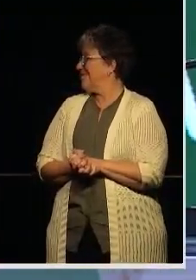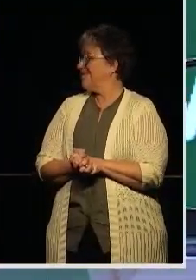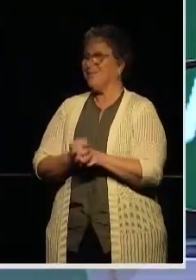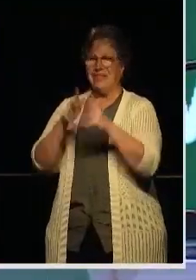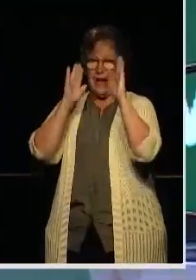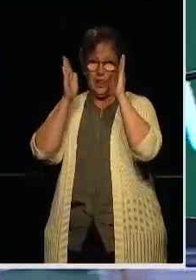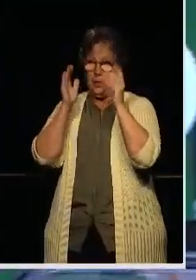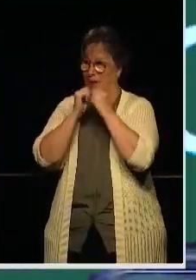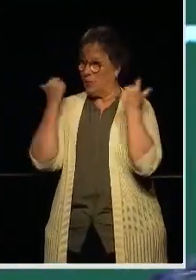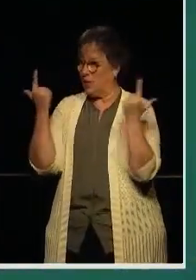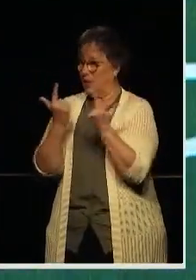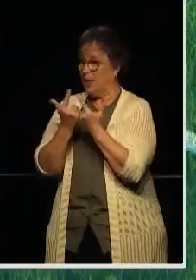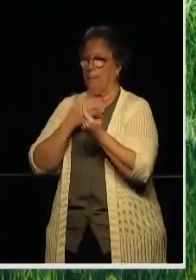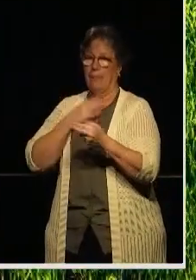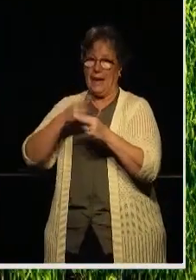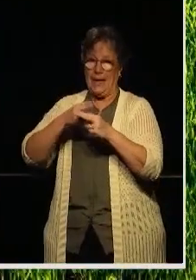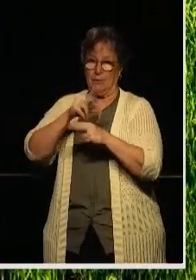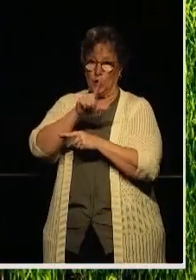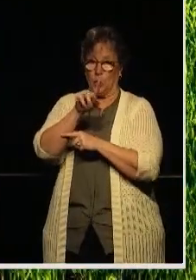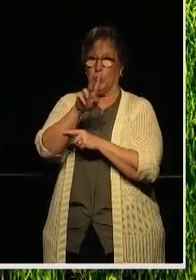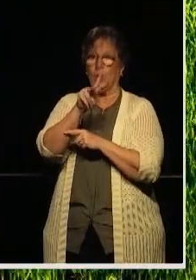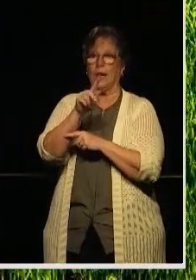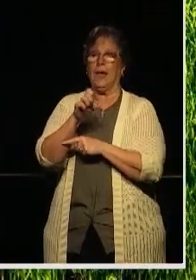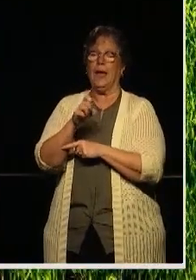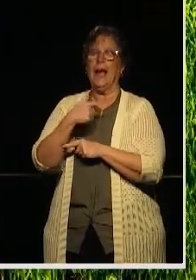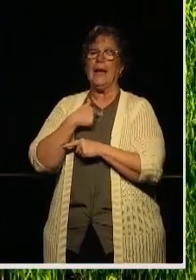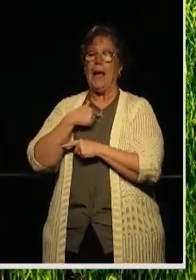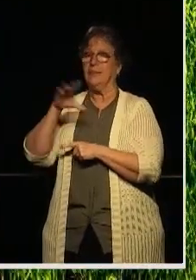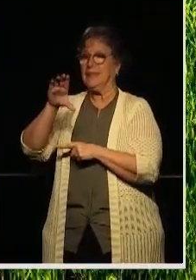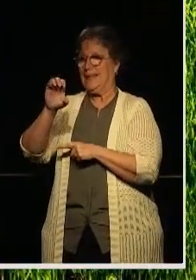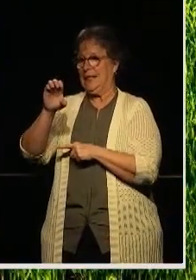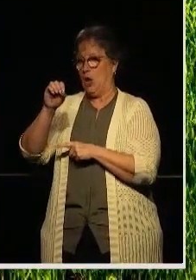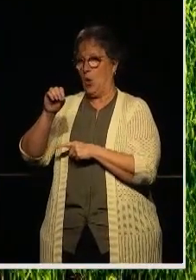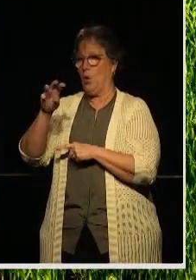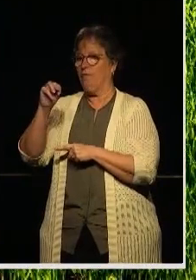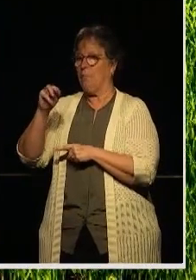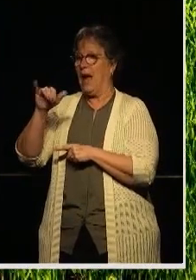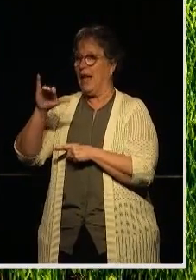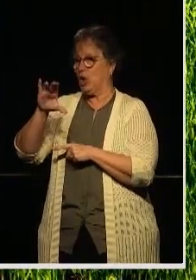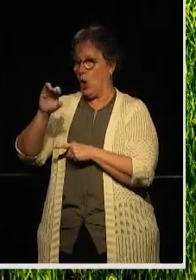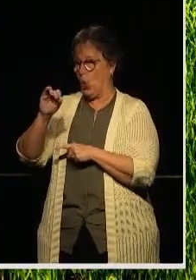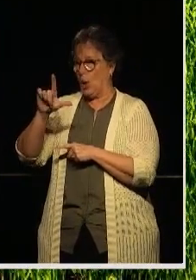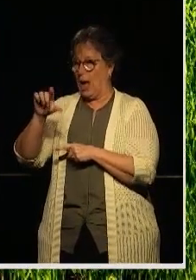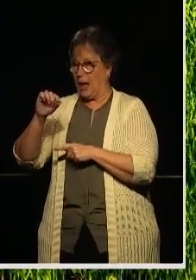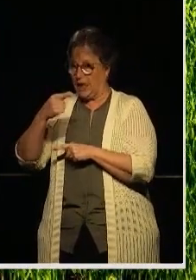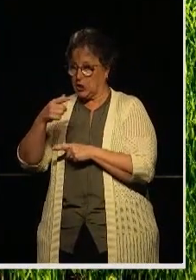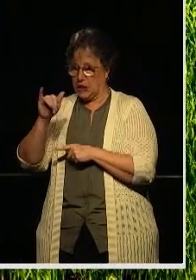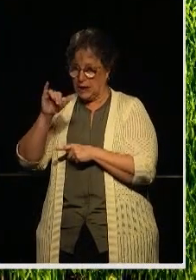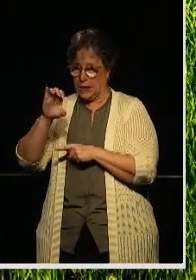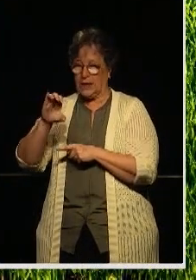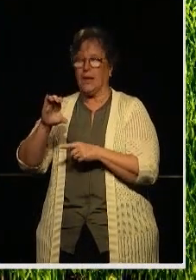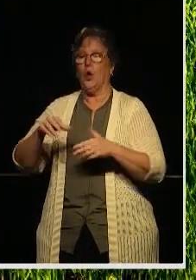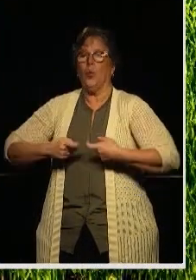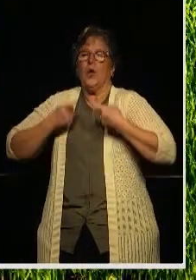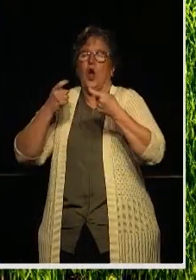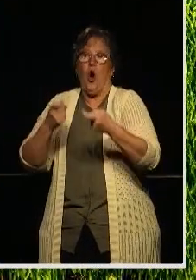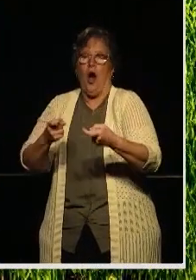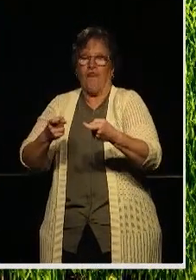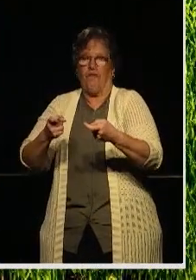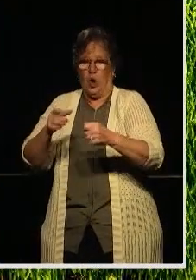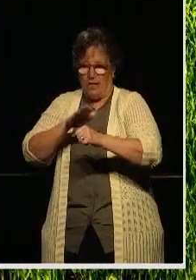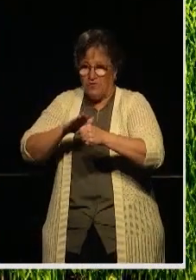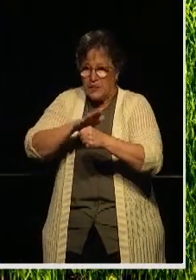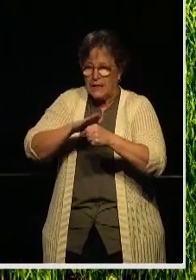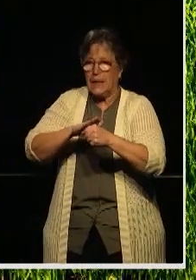Hello, everyone. My name is Luke, and I'm the CEO of MycoLogic. We offer facilities and software to maximize